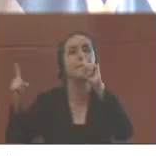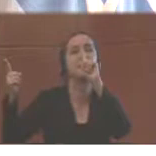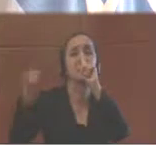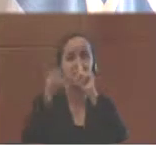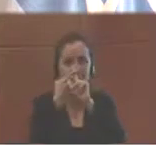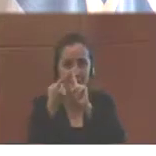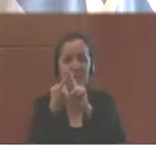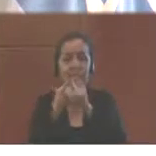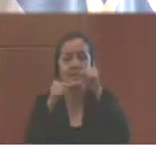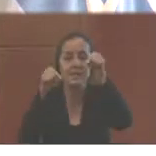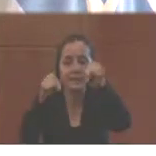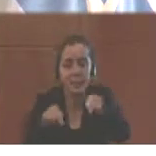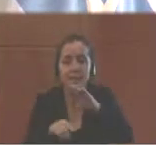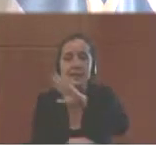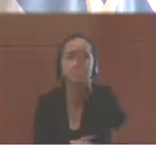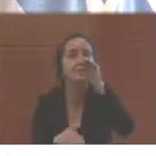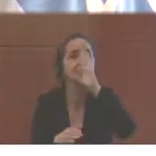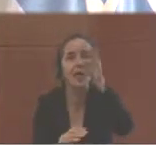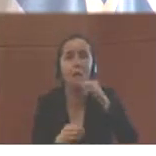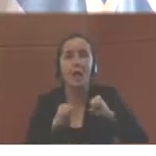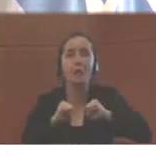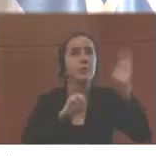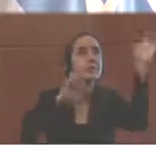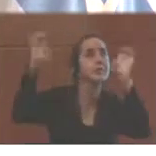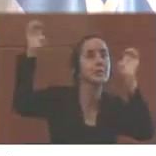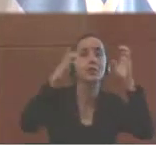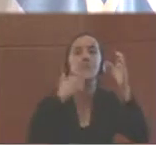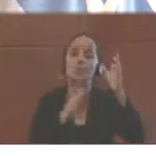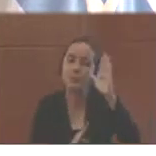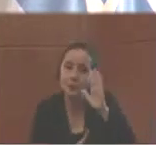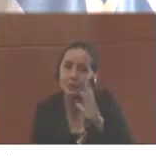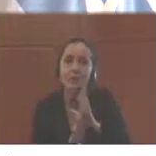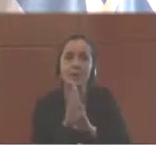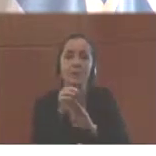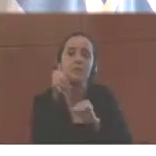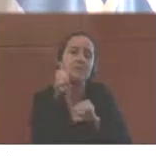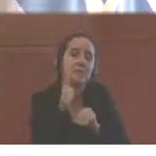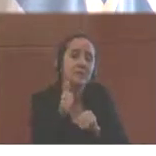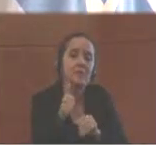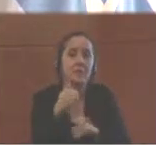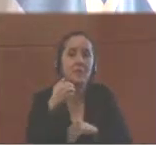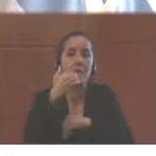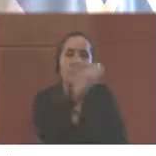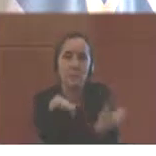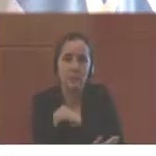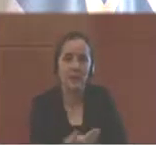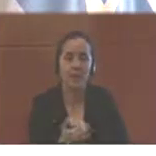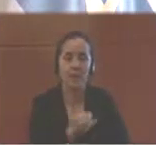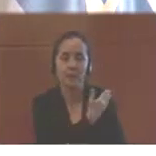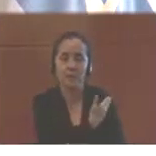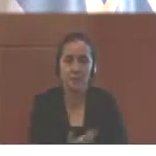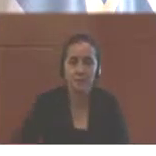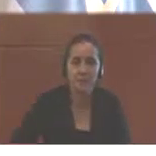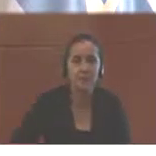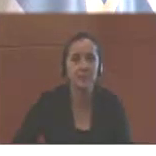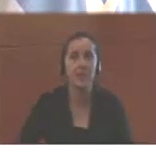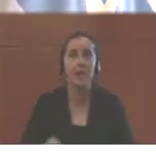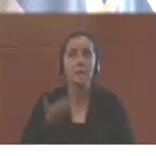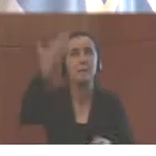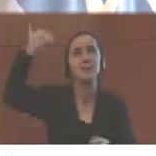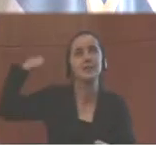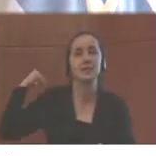the governments and for the development of the countries. The President of the Republic himself, during the third